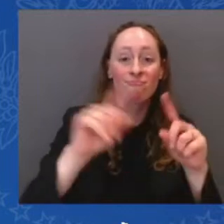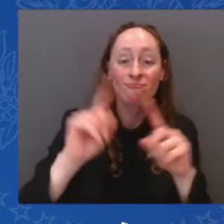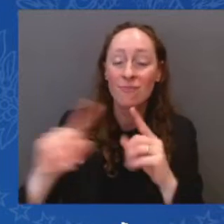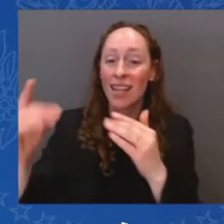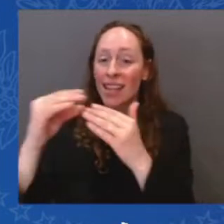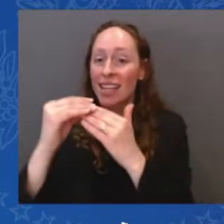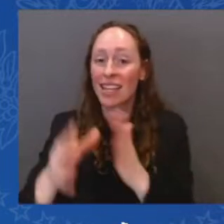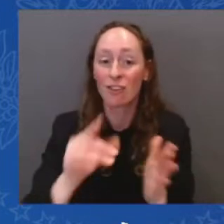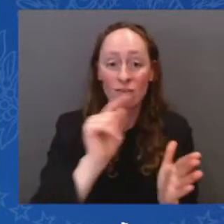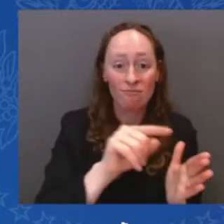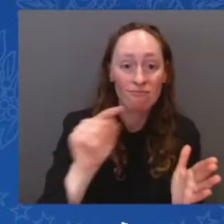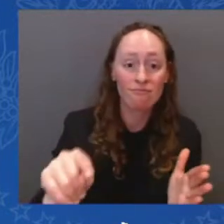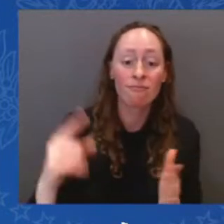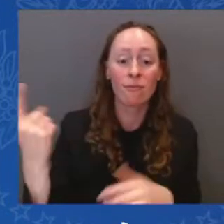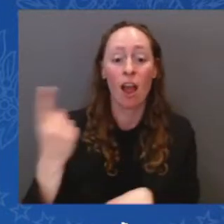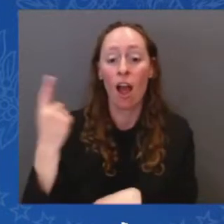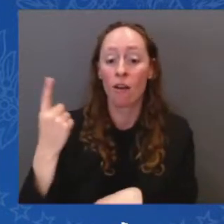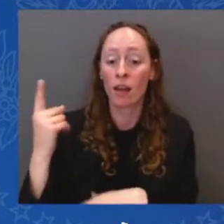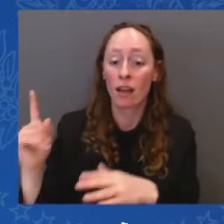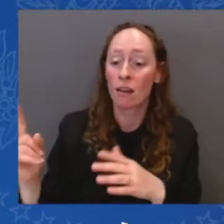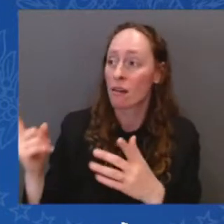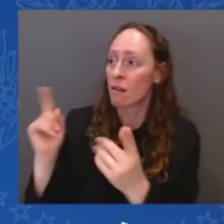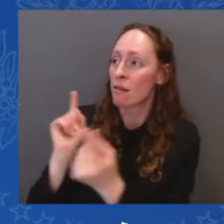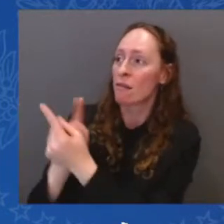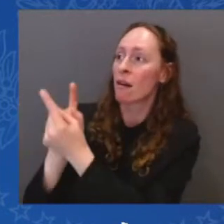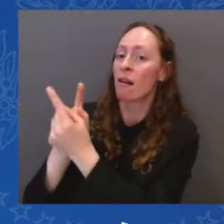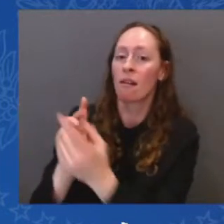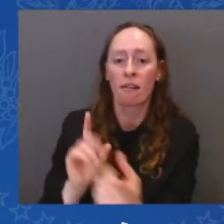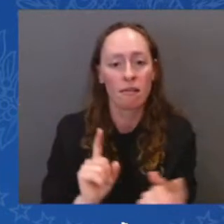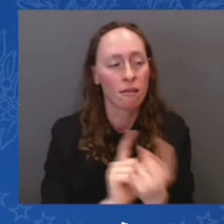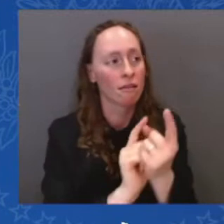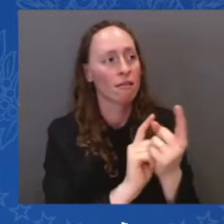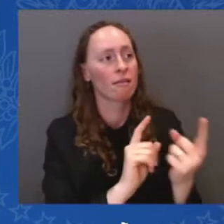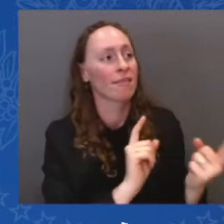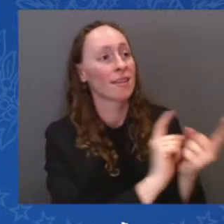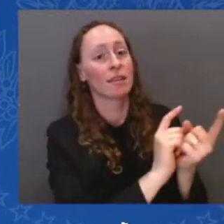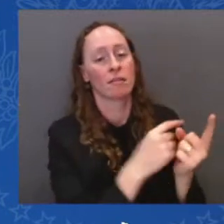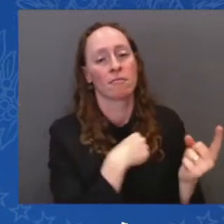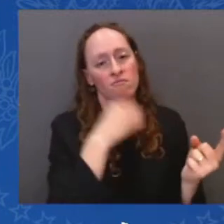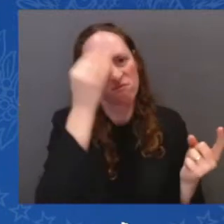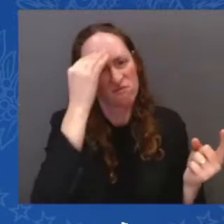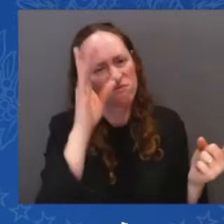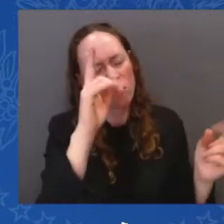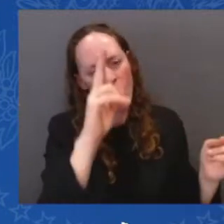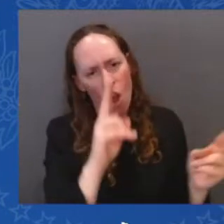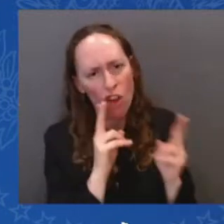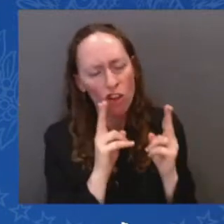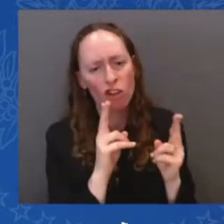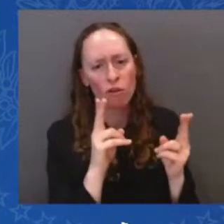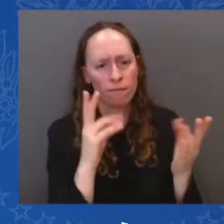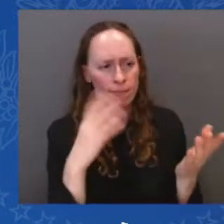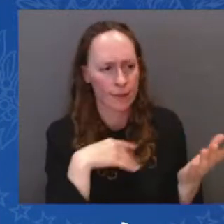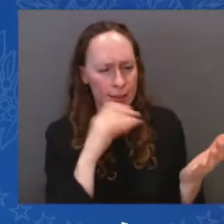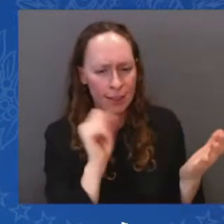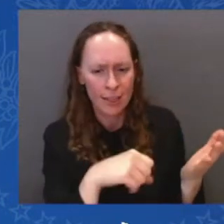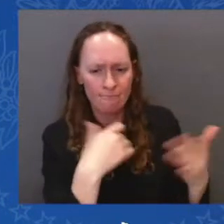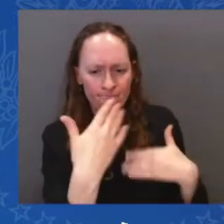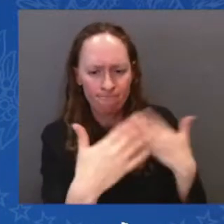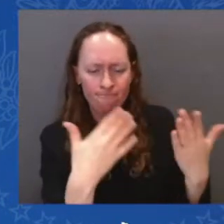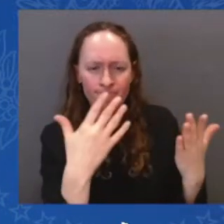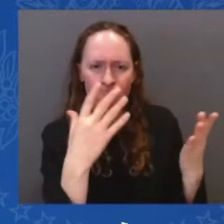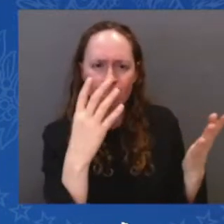focused on the task ahead. Today is no exception. President Biden, Vice President